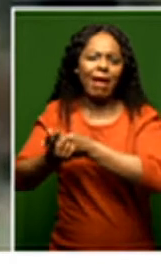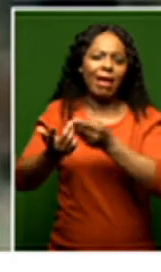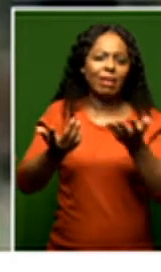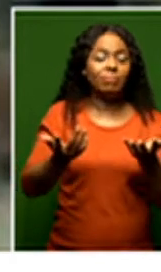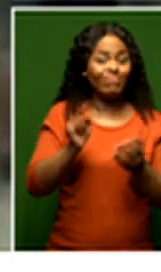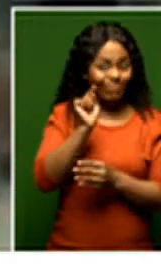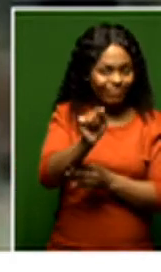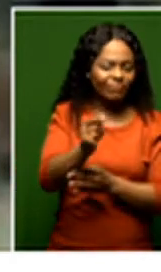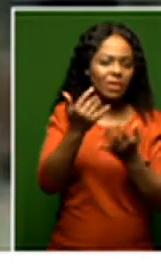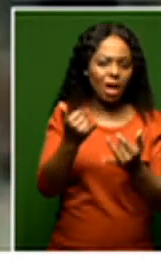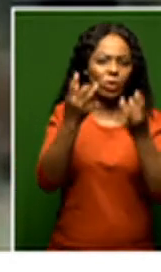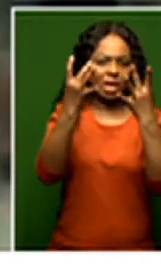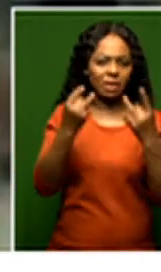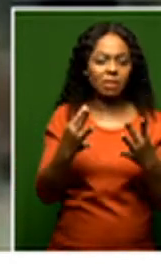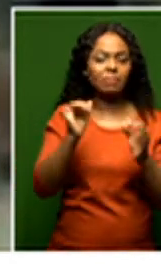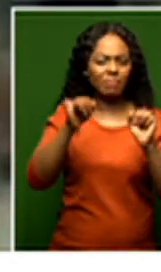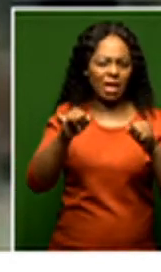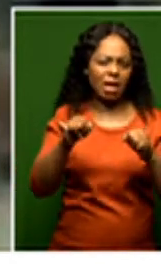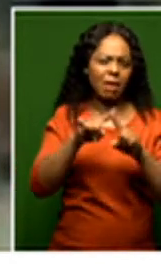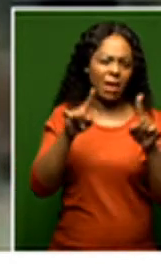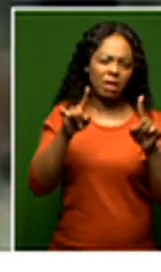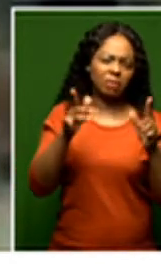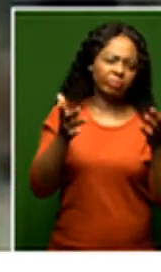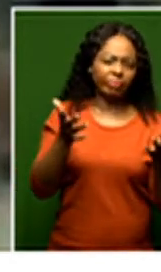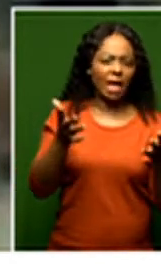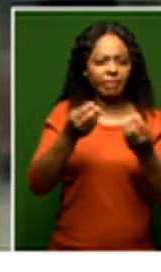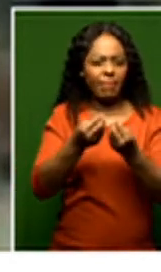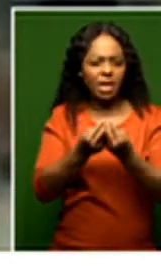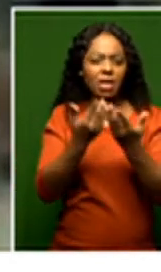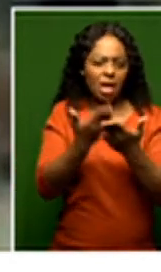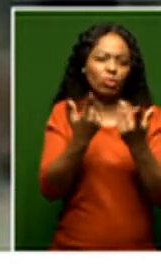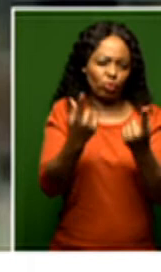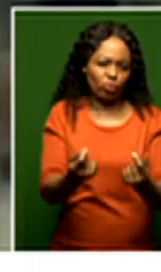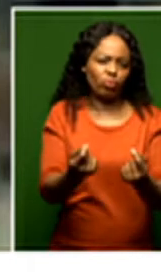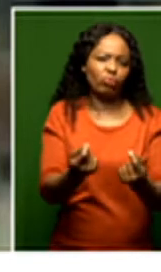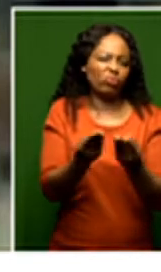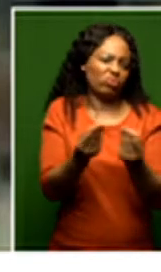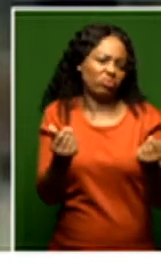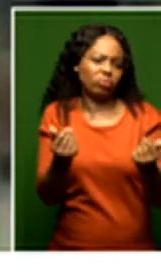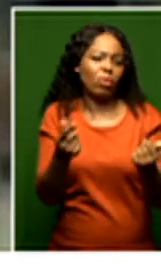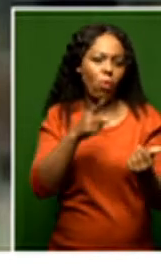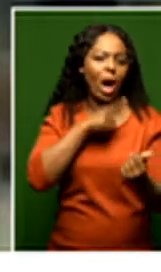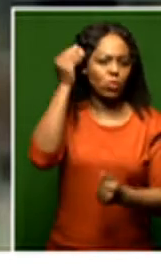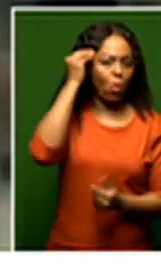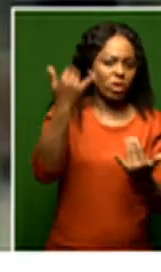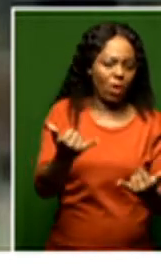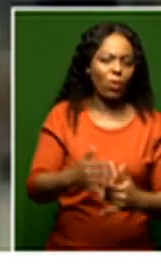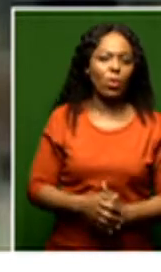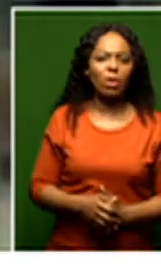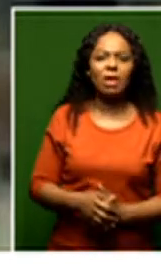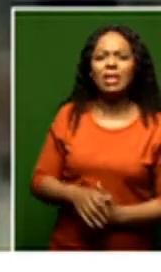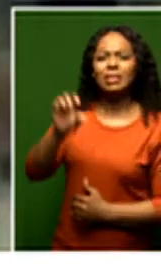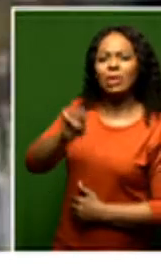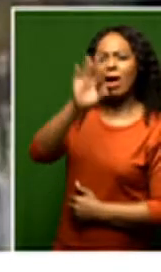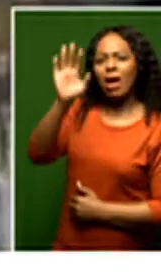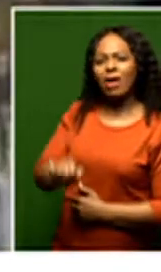an alarming statistic, but something that we can definitely do something about now that we are more aware. Yeah. And how does South